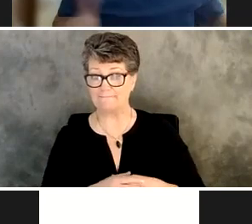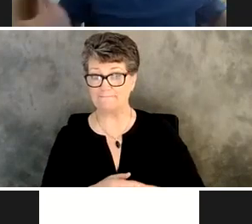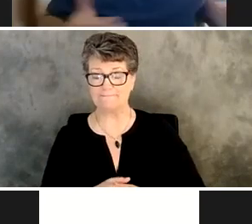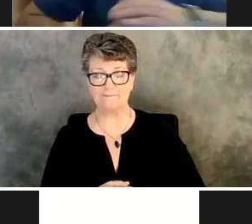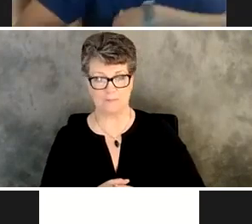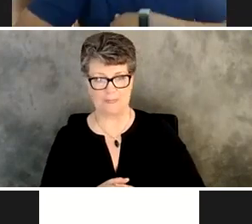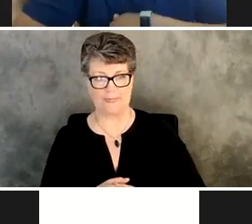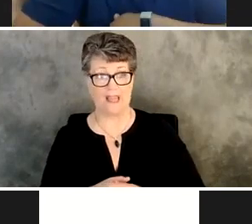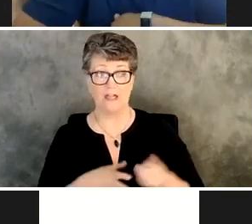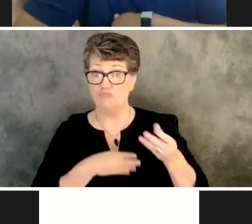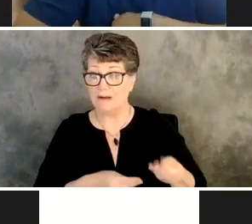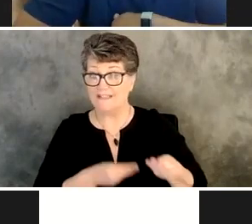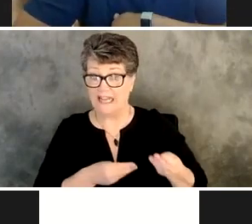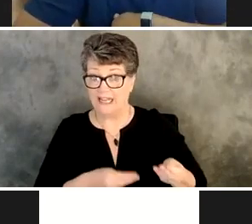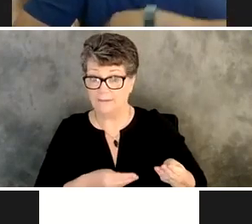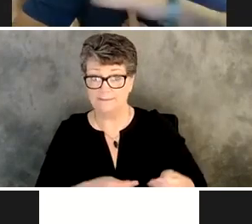Breastfeeding. So